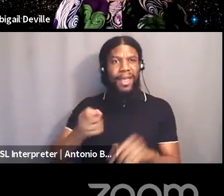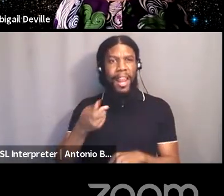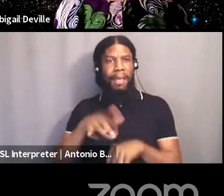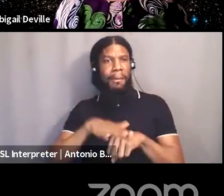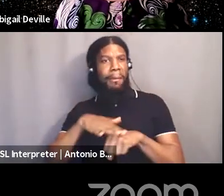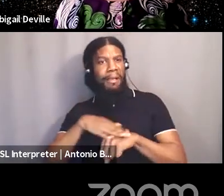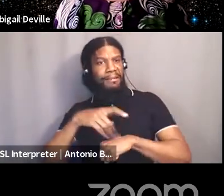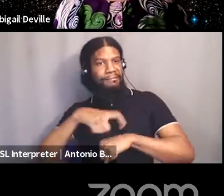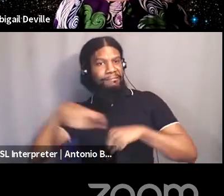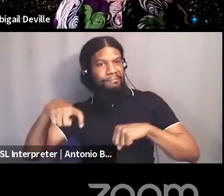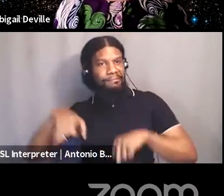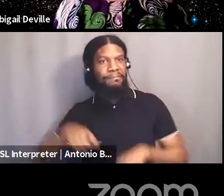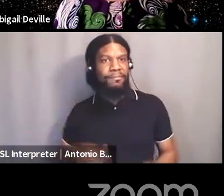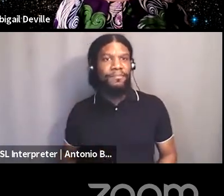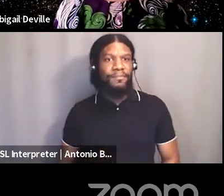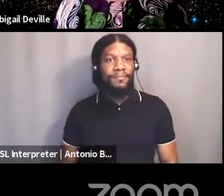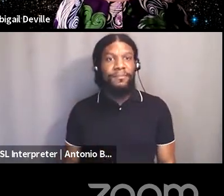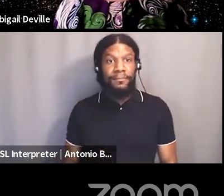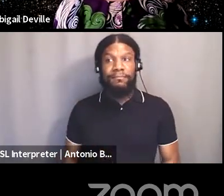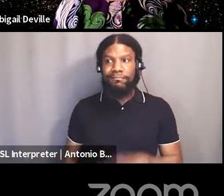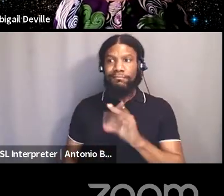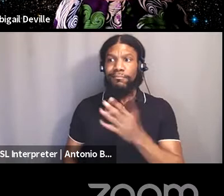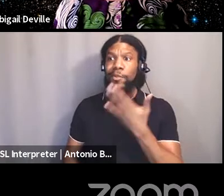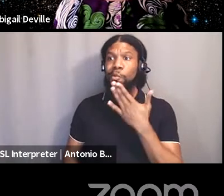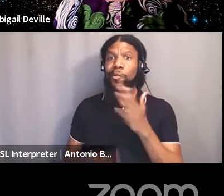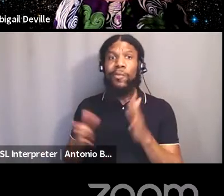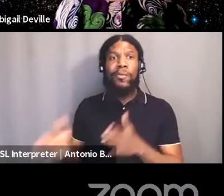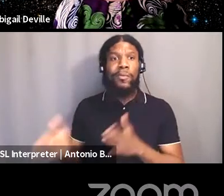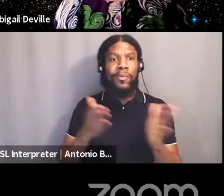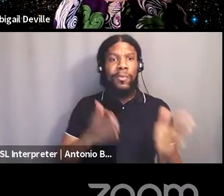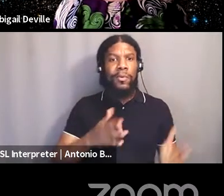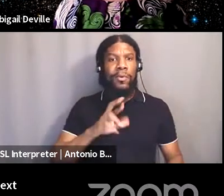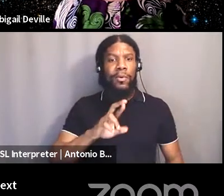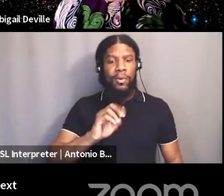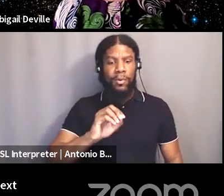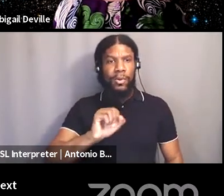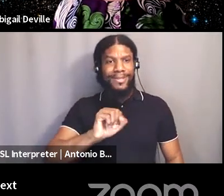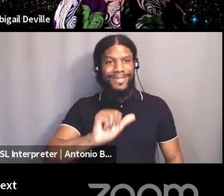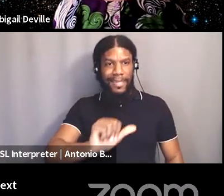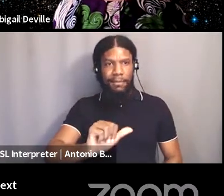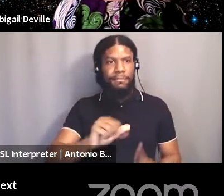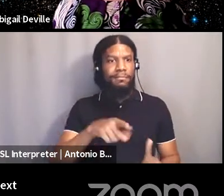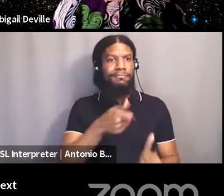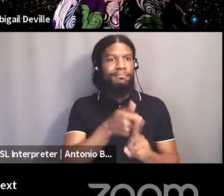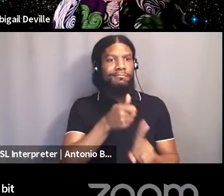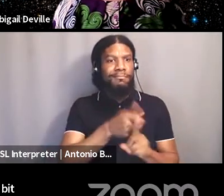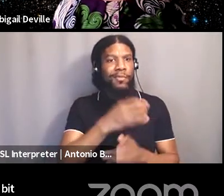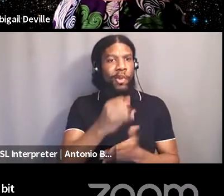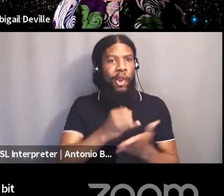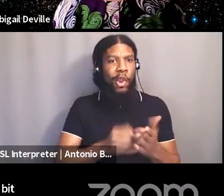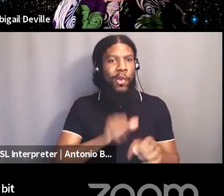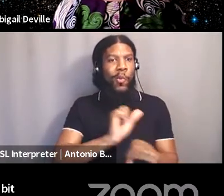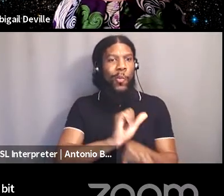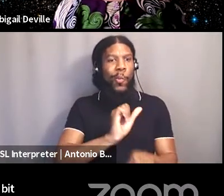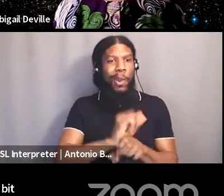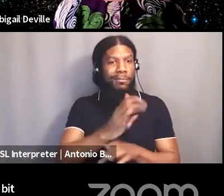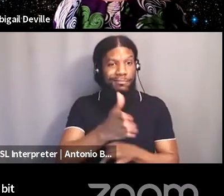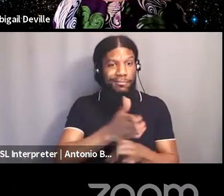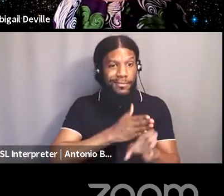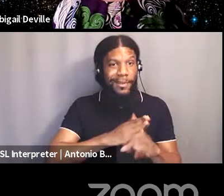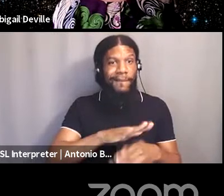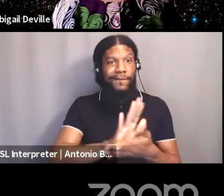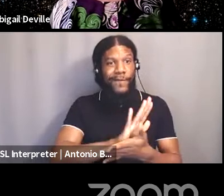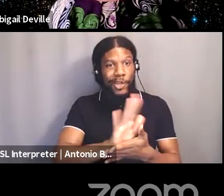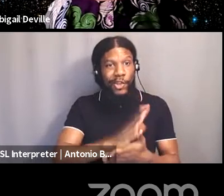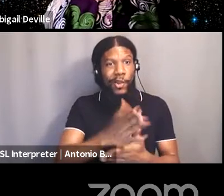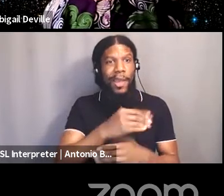Thank you. Rosa, you are a artists working in video and